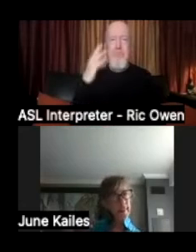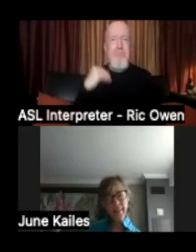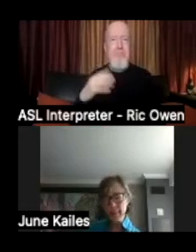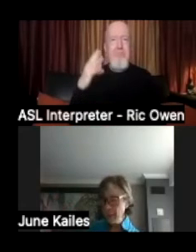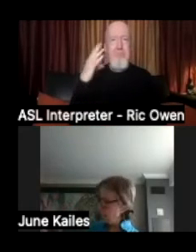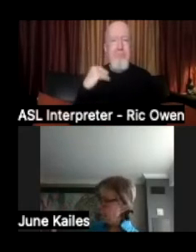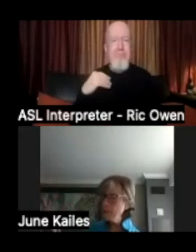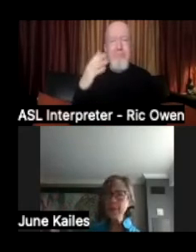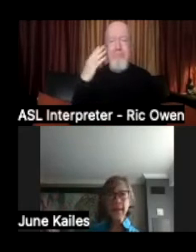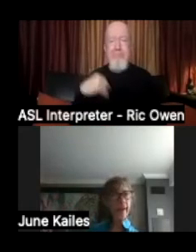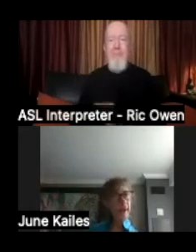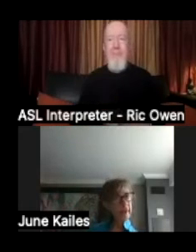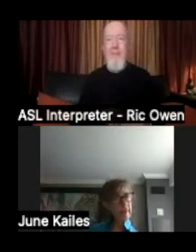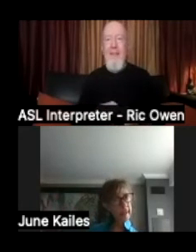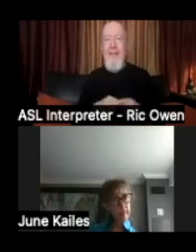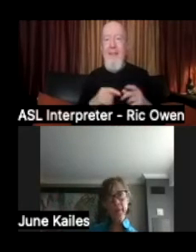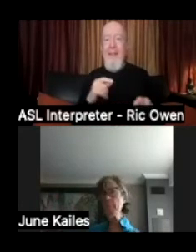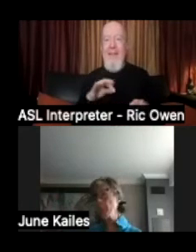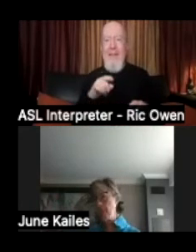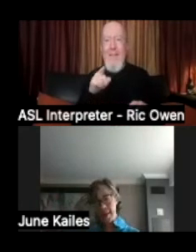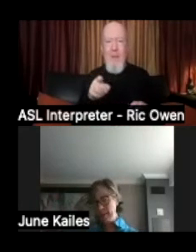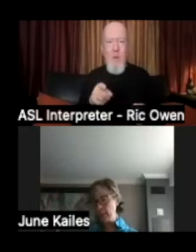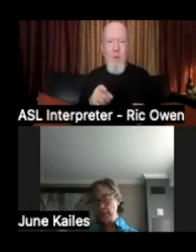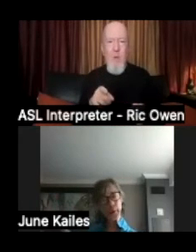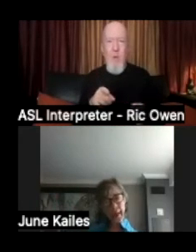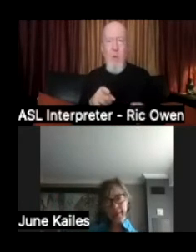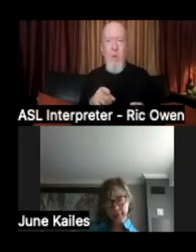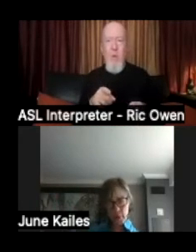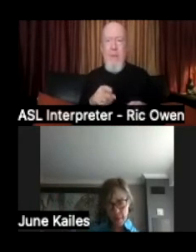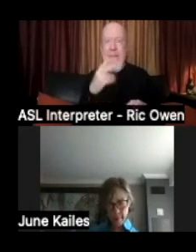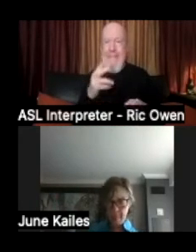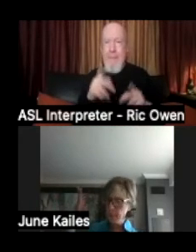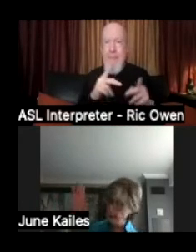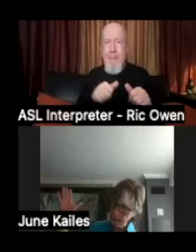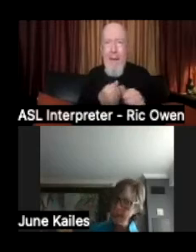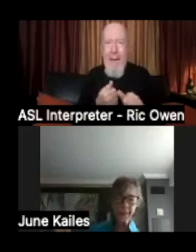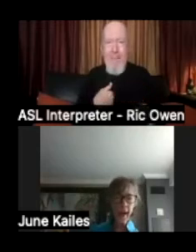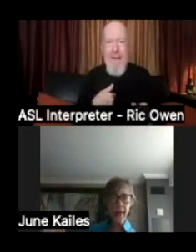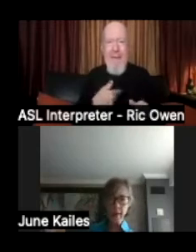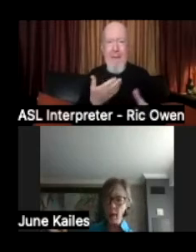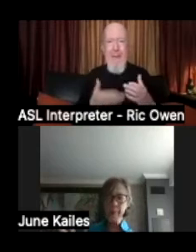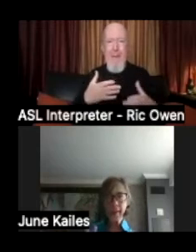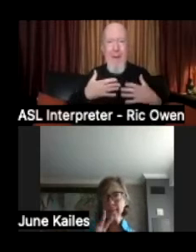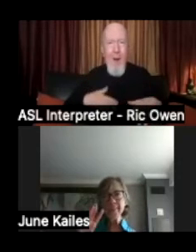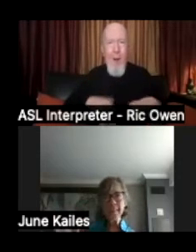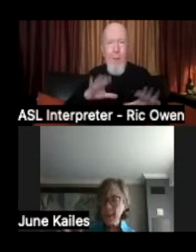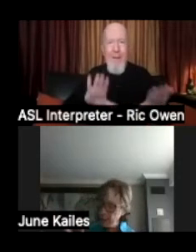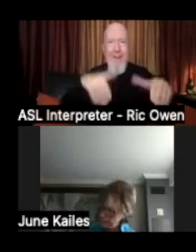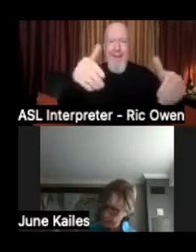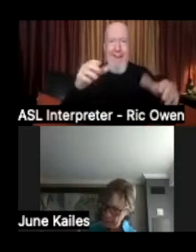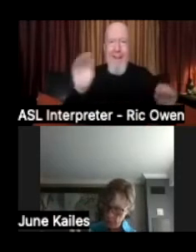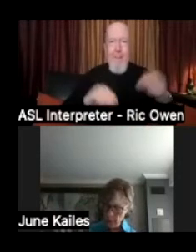if you see unrelated activity of people packing their suitcase in the background, just kind of know that's